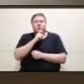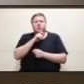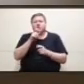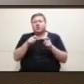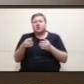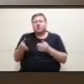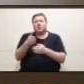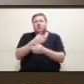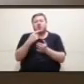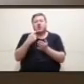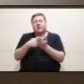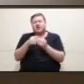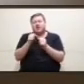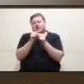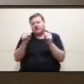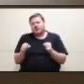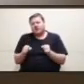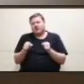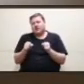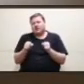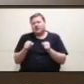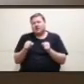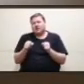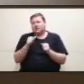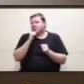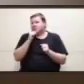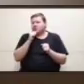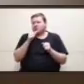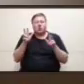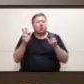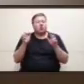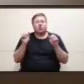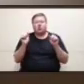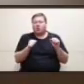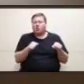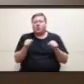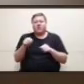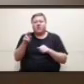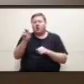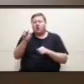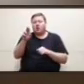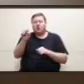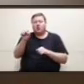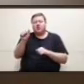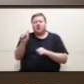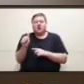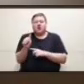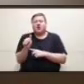prepaid system. It was not approved by NERSA.